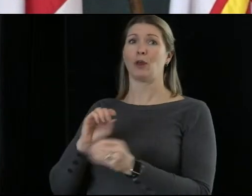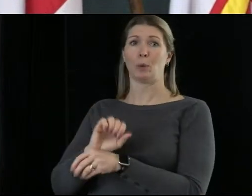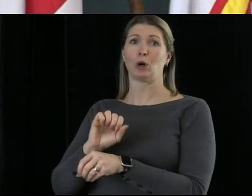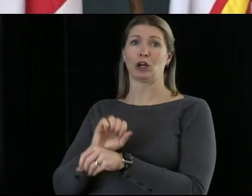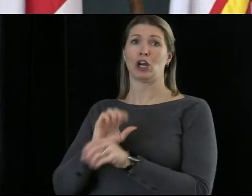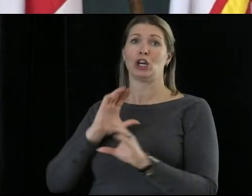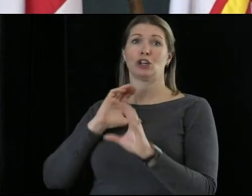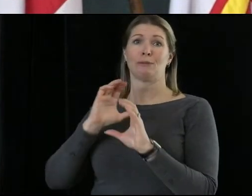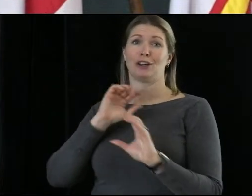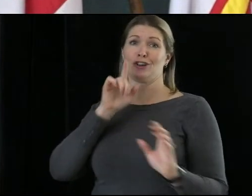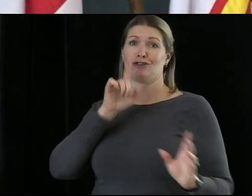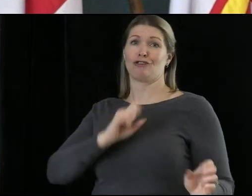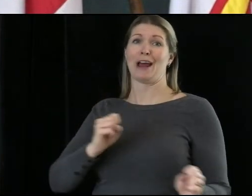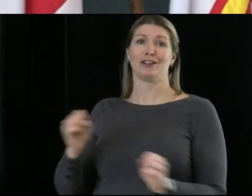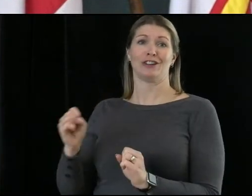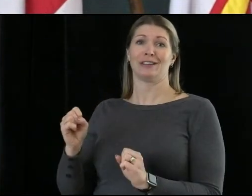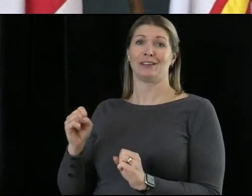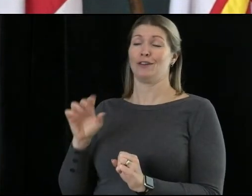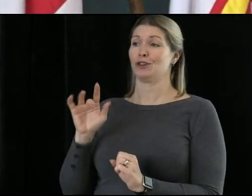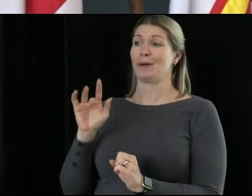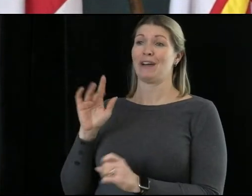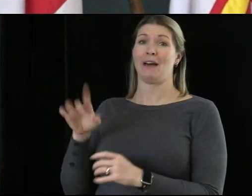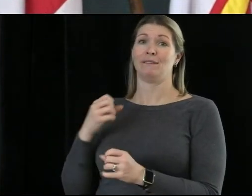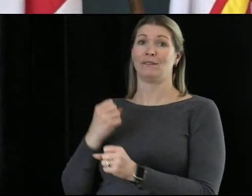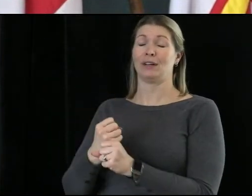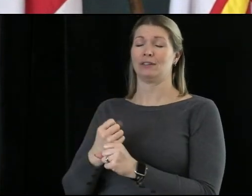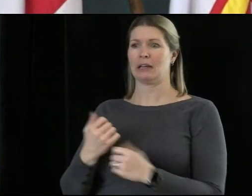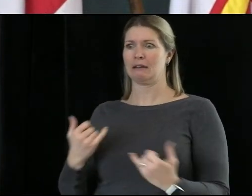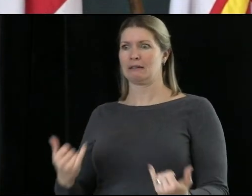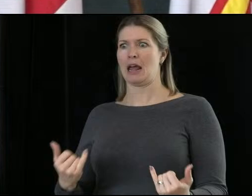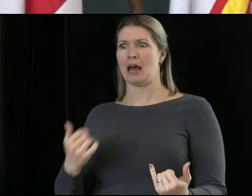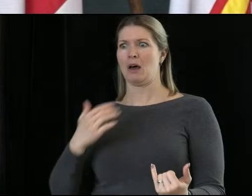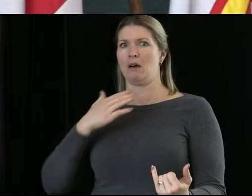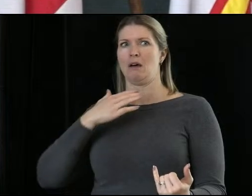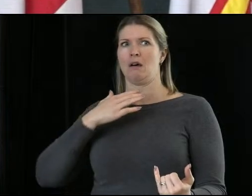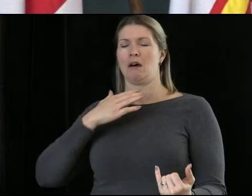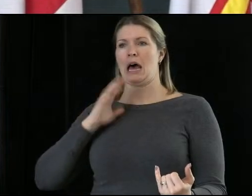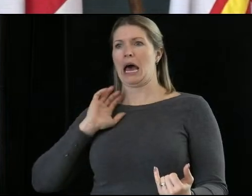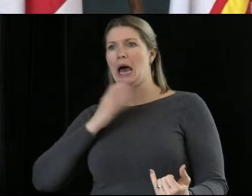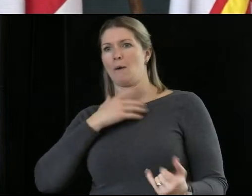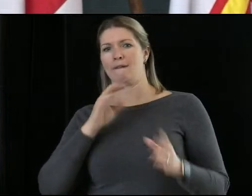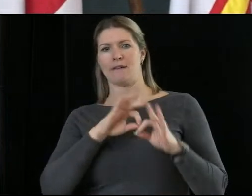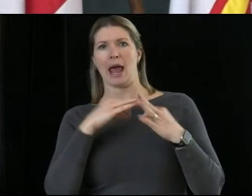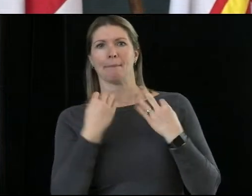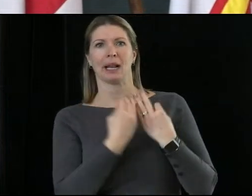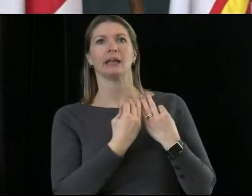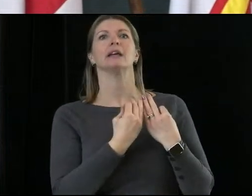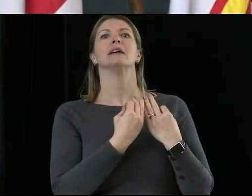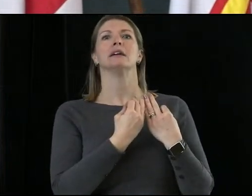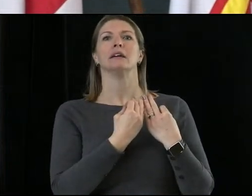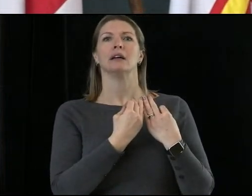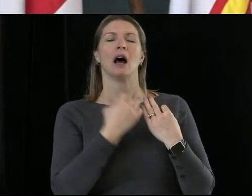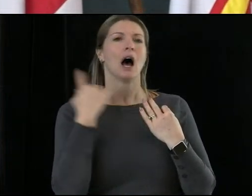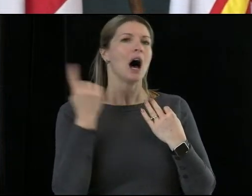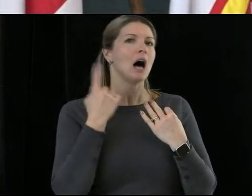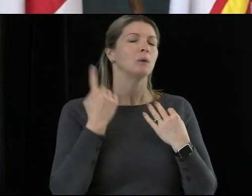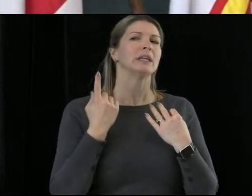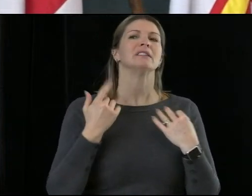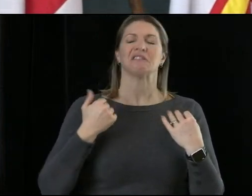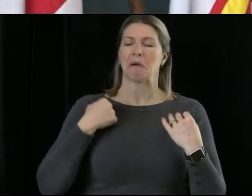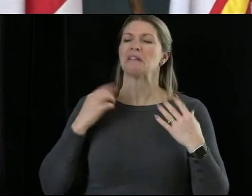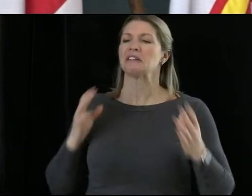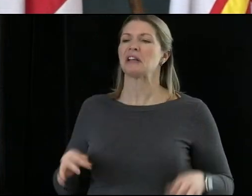family, when we looked at what lay before us, I took on that role, always in consultation with Courtney's extended